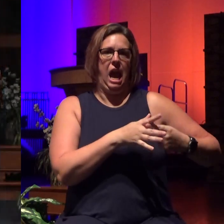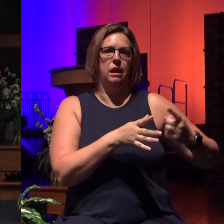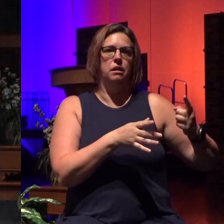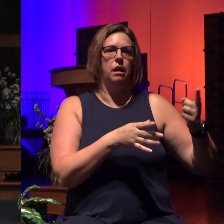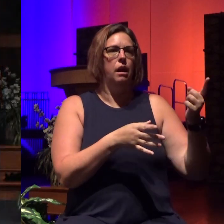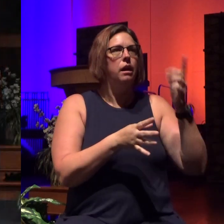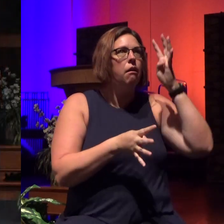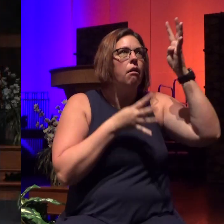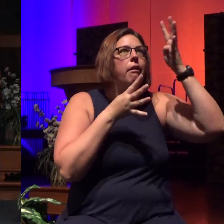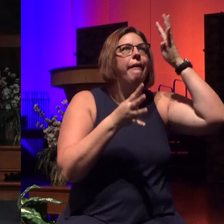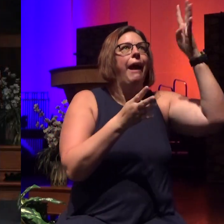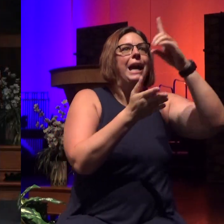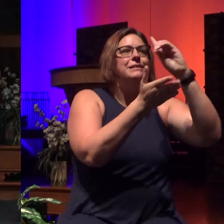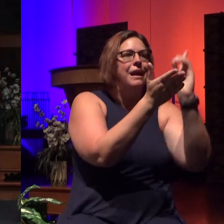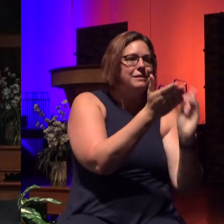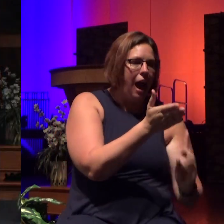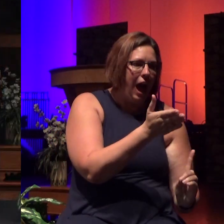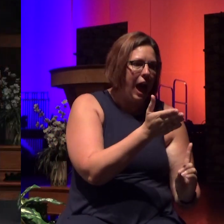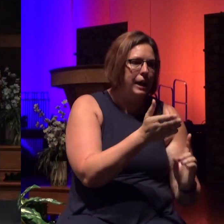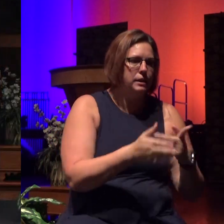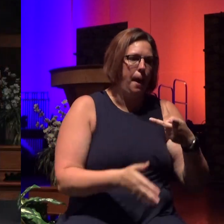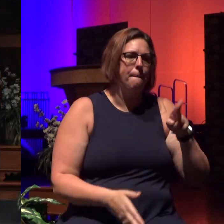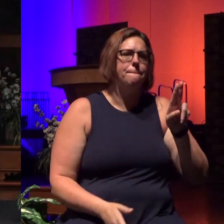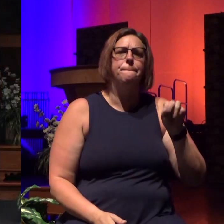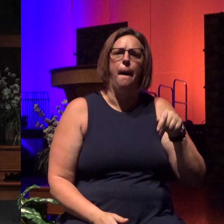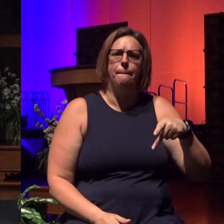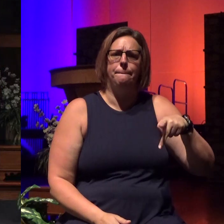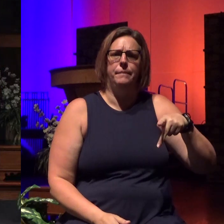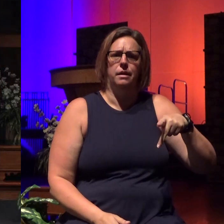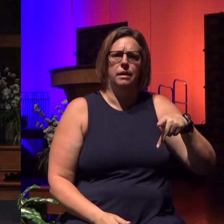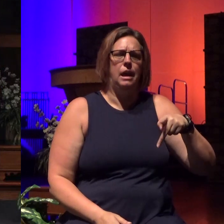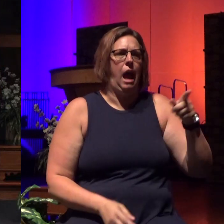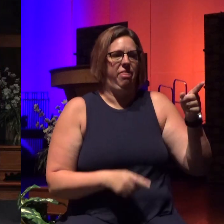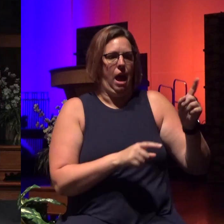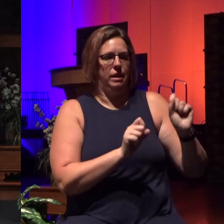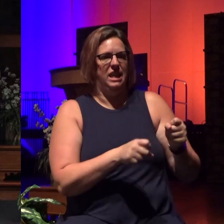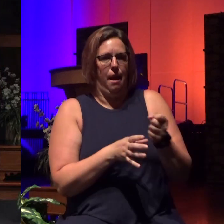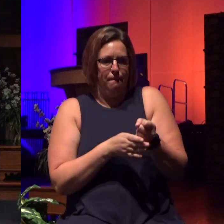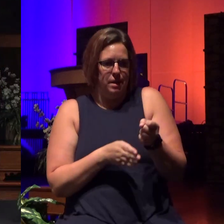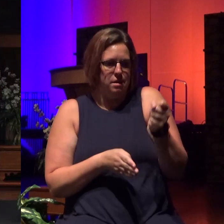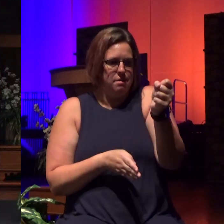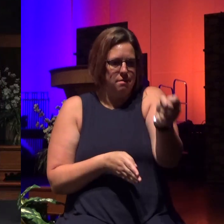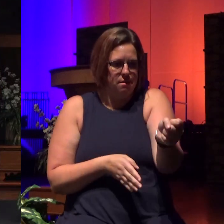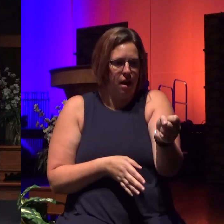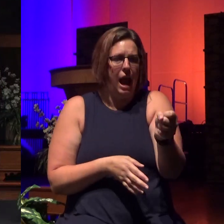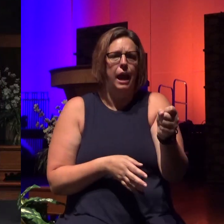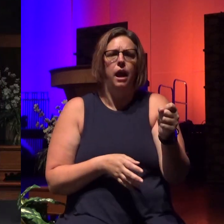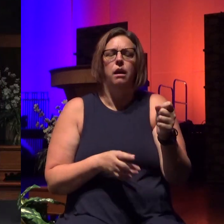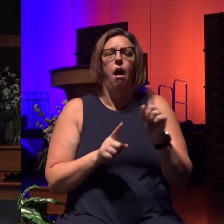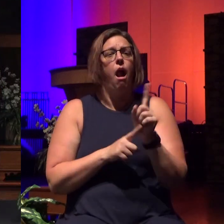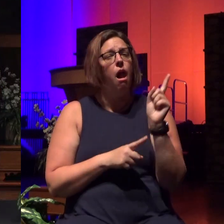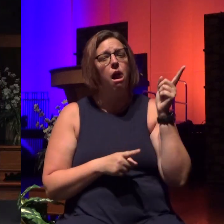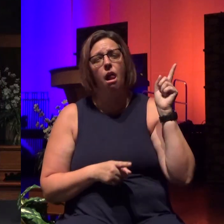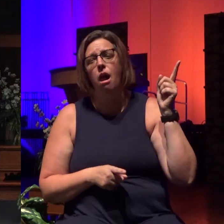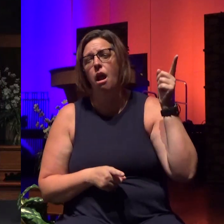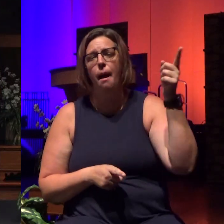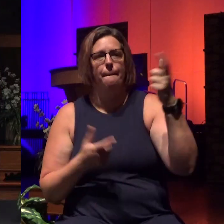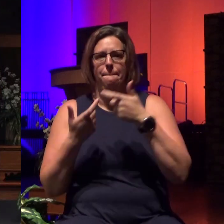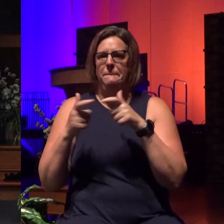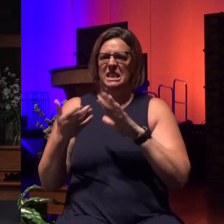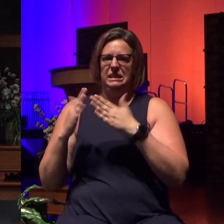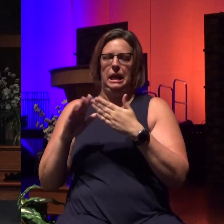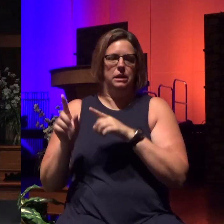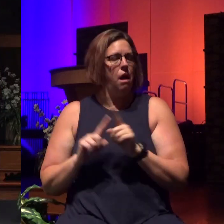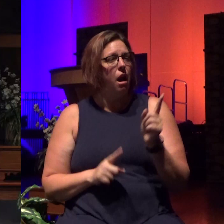his desire was that this solar pump could be placed out in places that were way out away from big